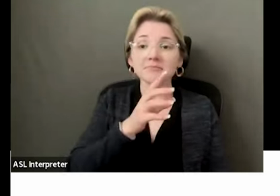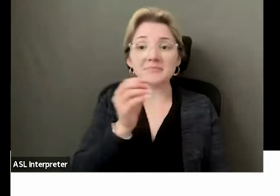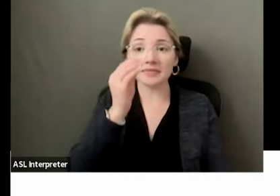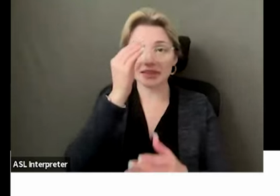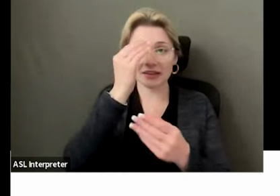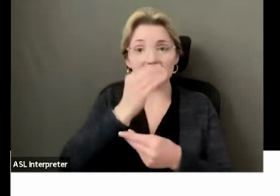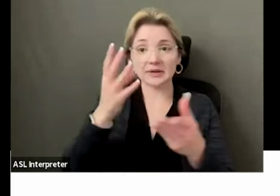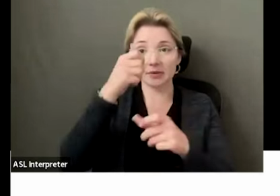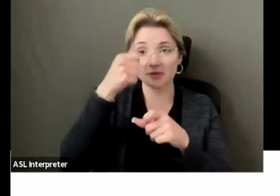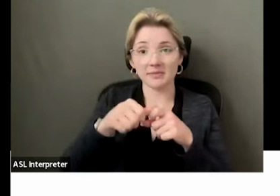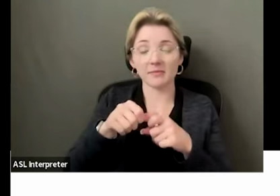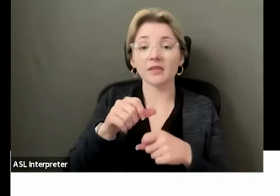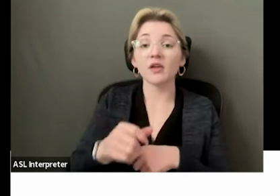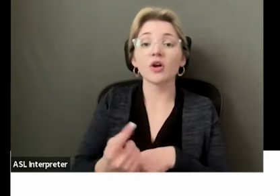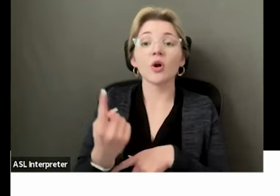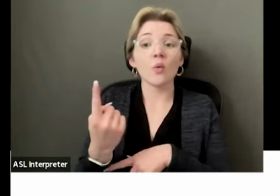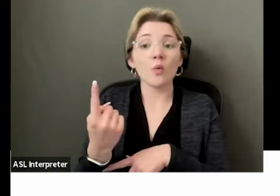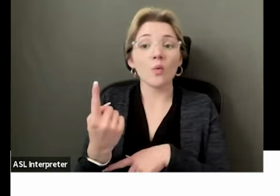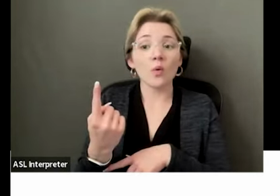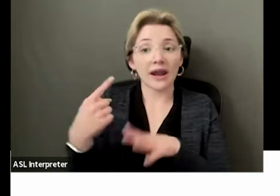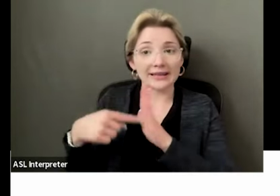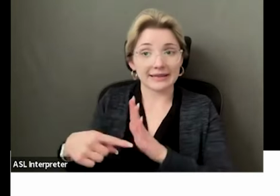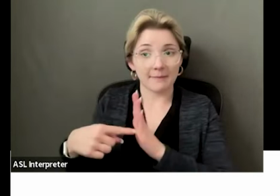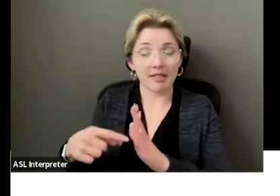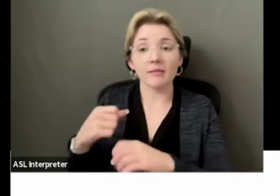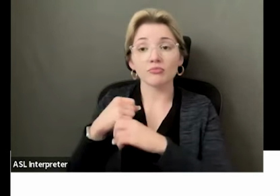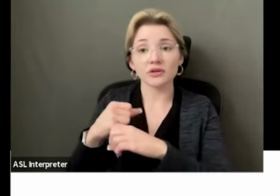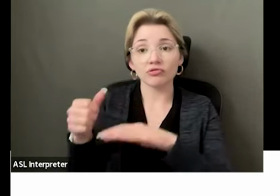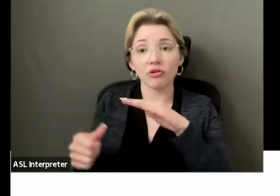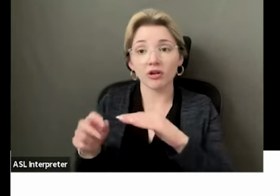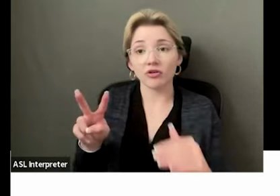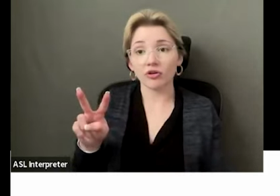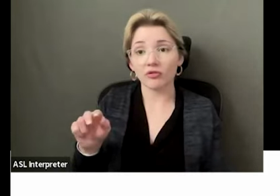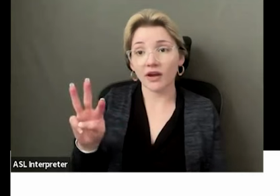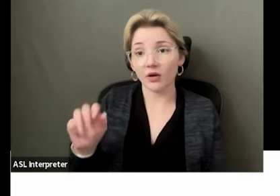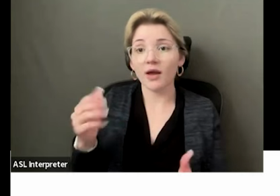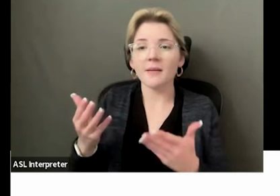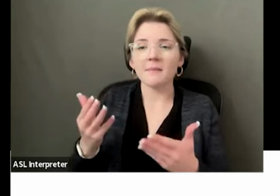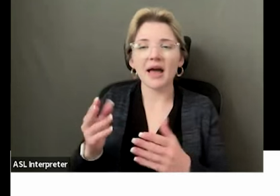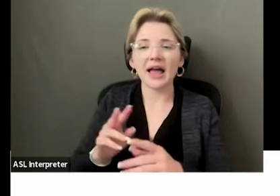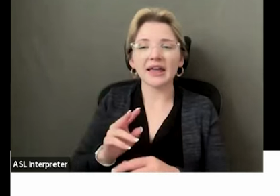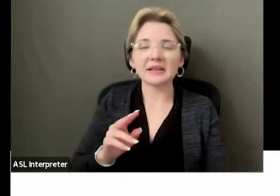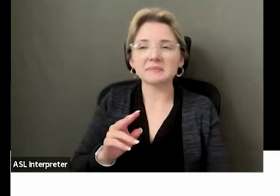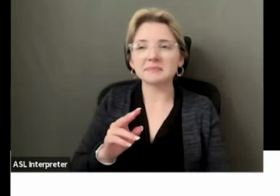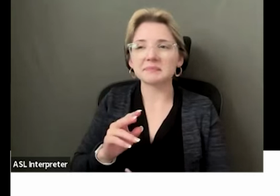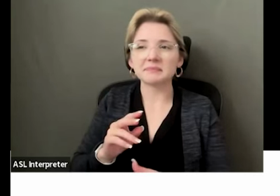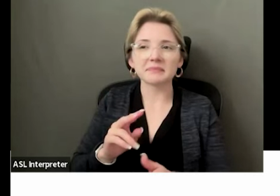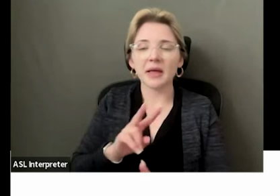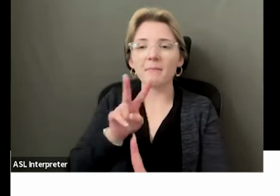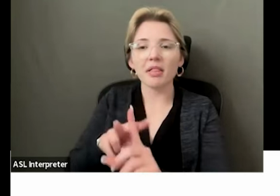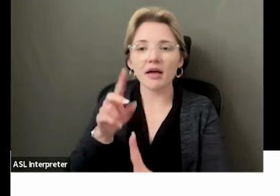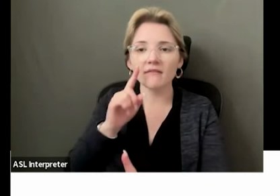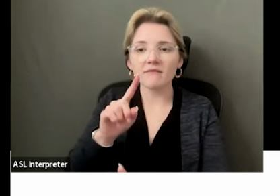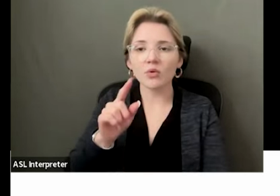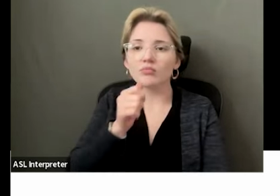time, but one of the times in which protections under VAWA may apply to, a market rate or a private owned unit